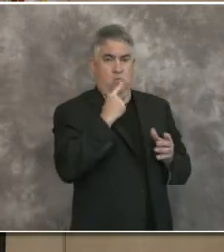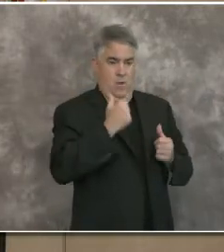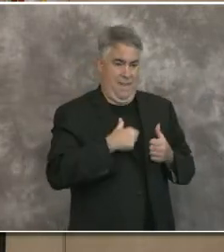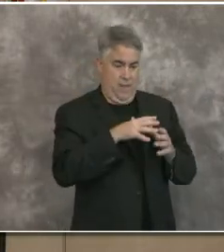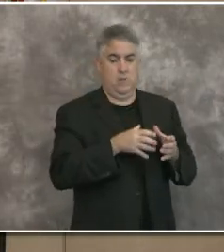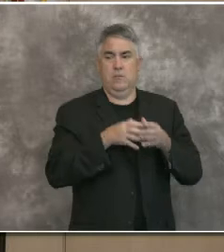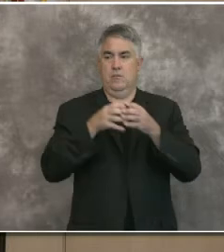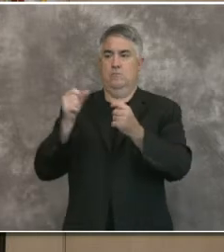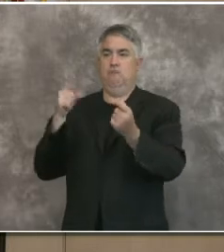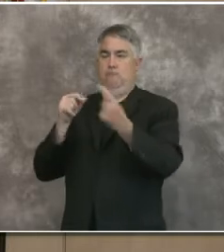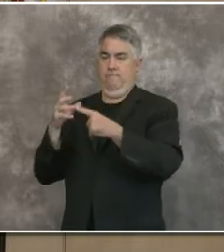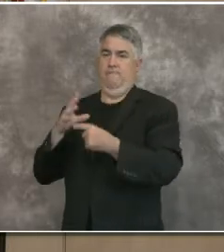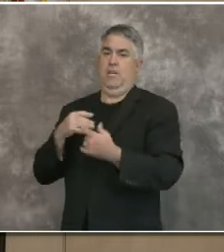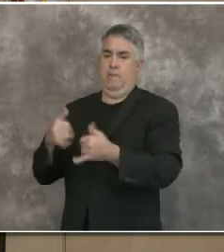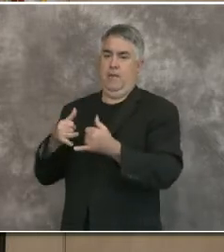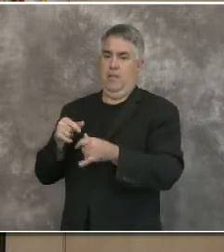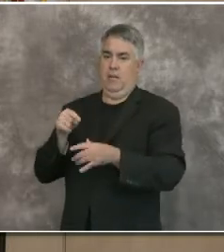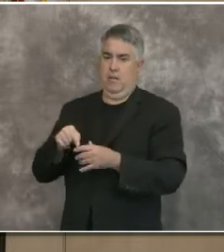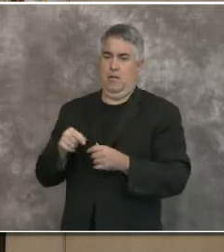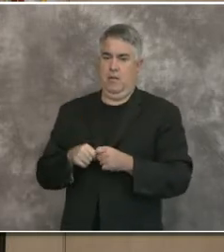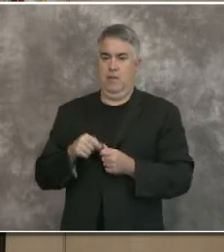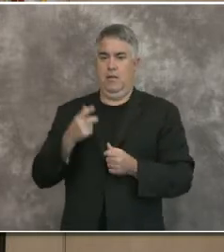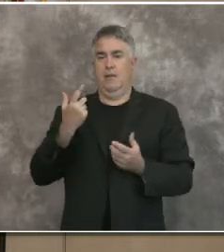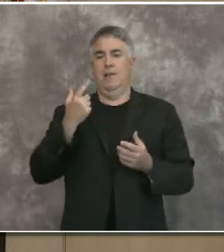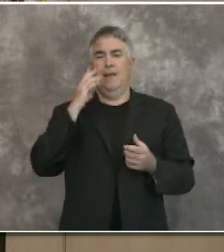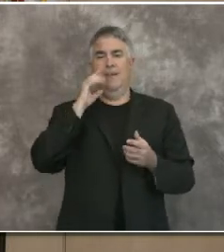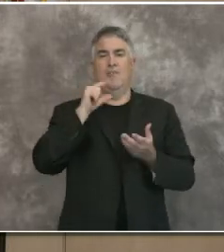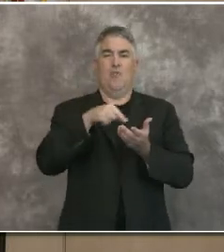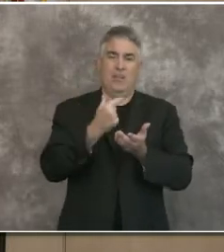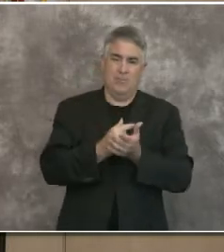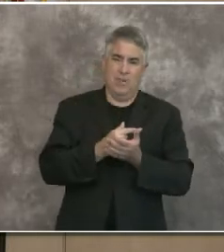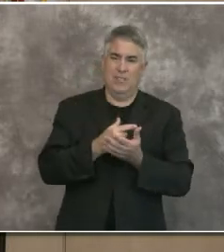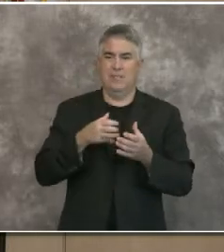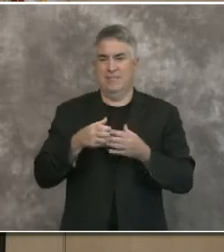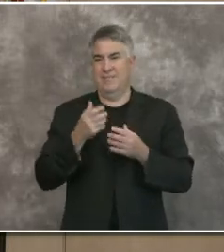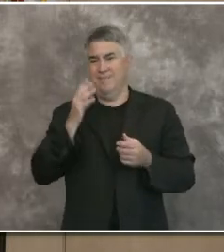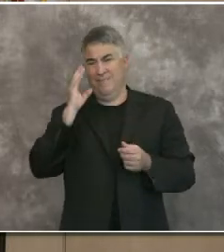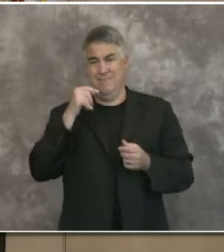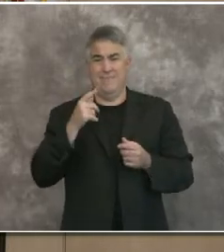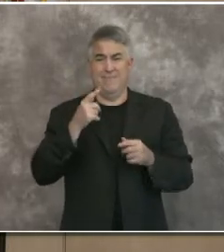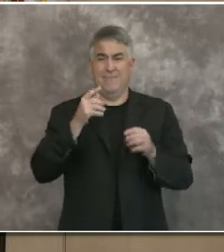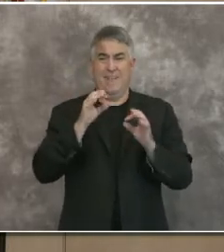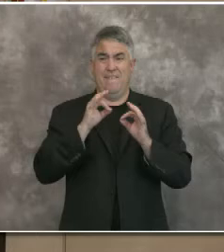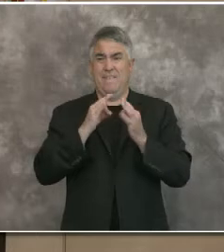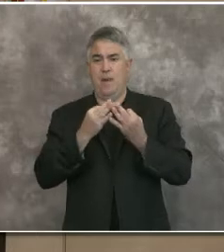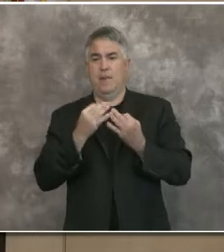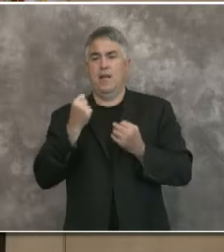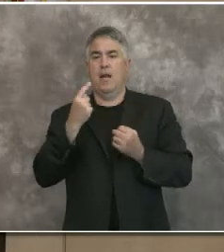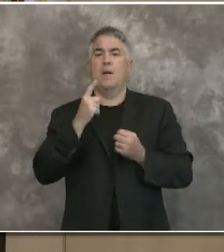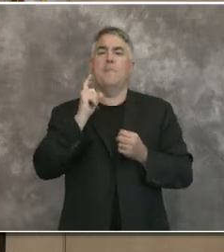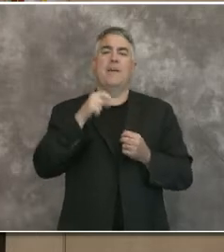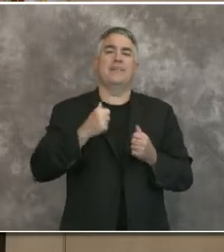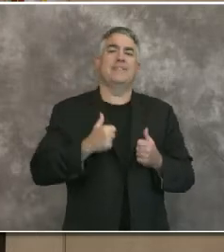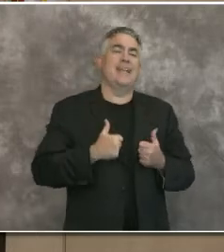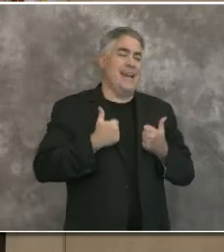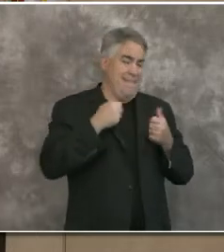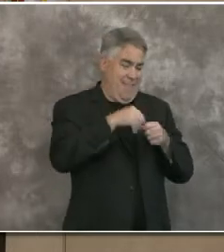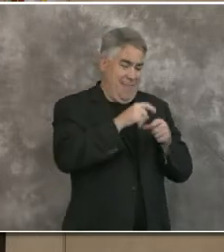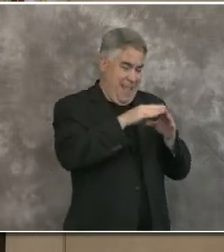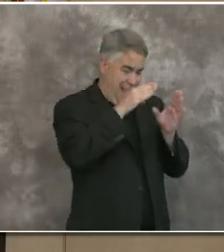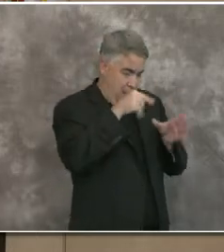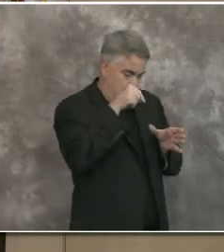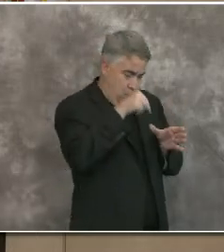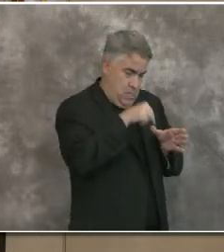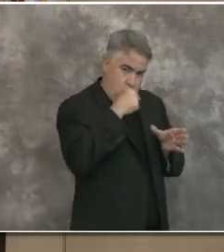for graduation, just household members, not even family members, household members. So that's the rationale for